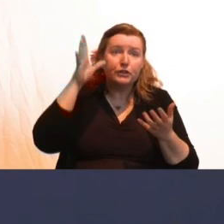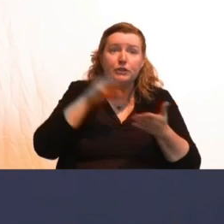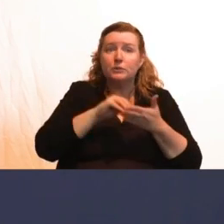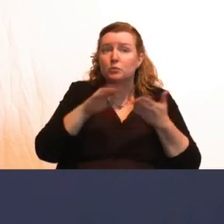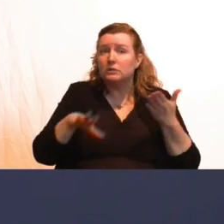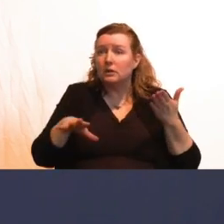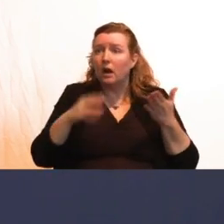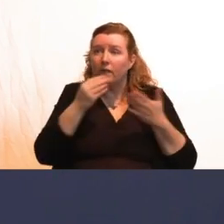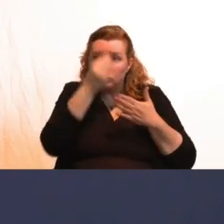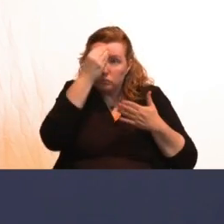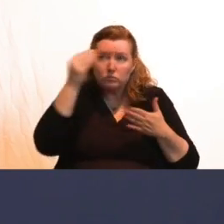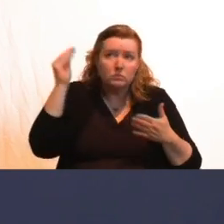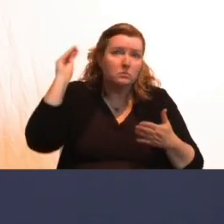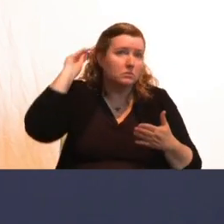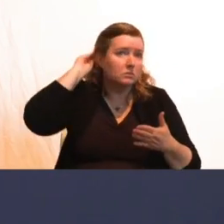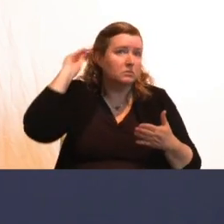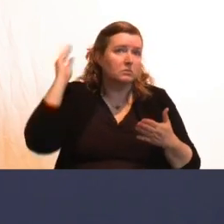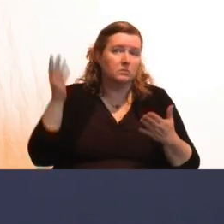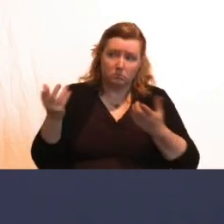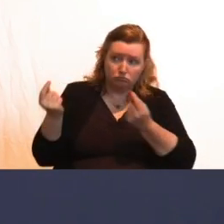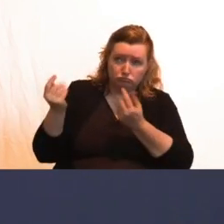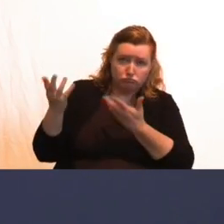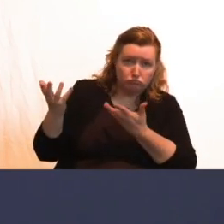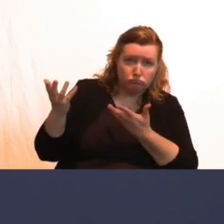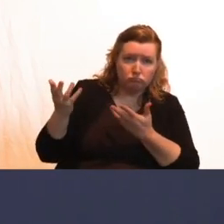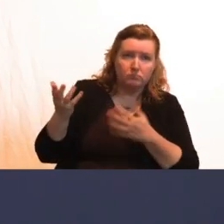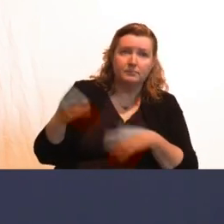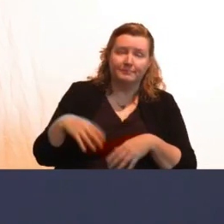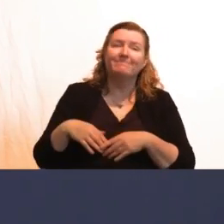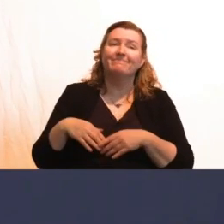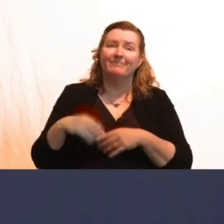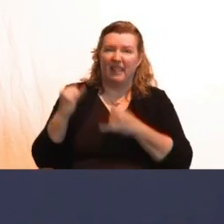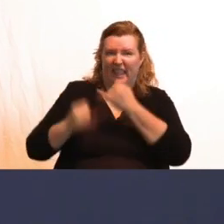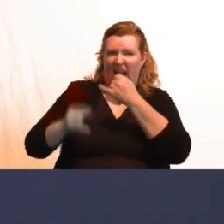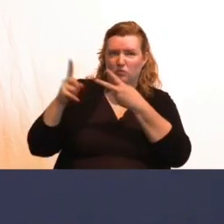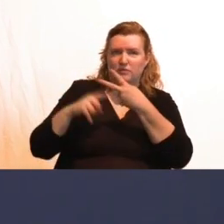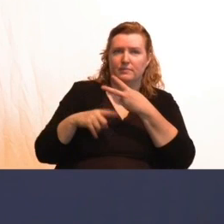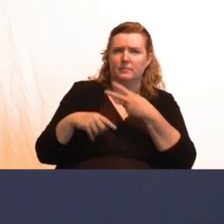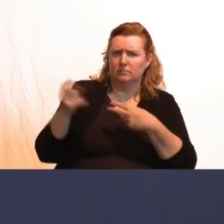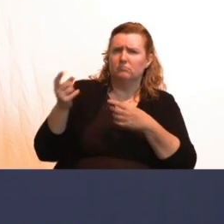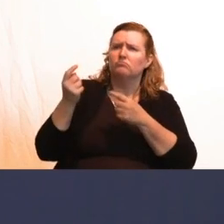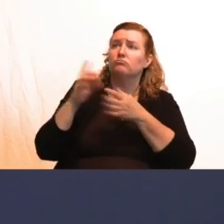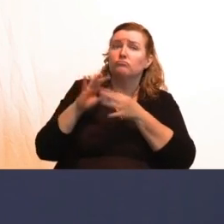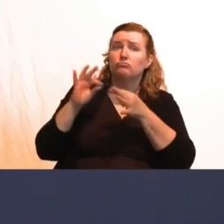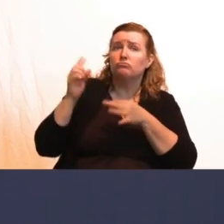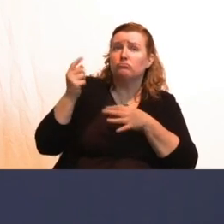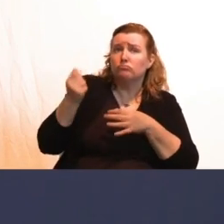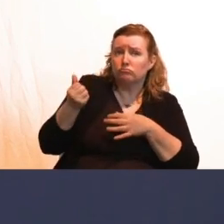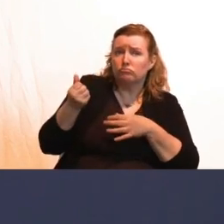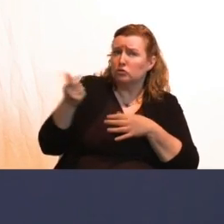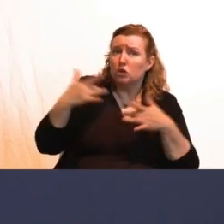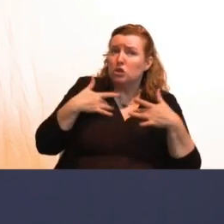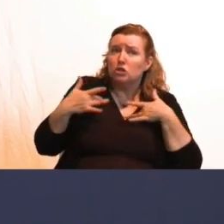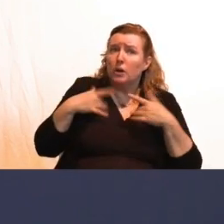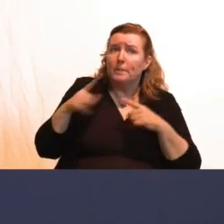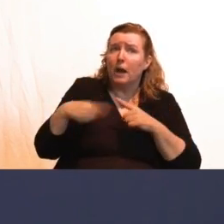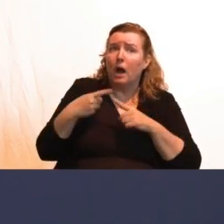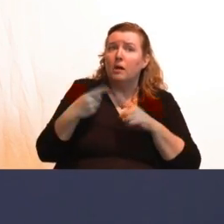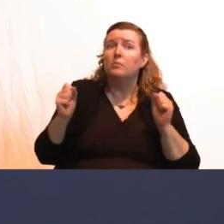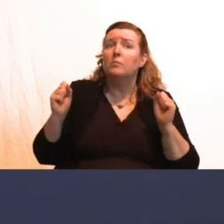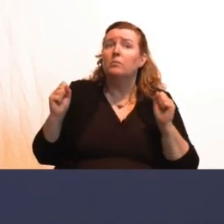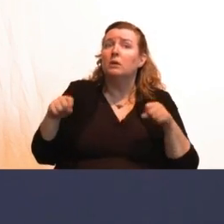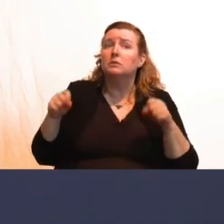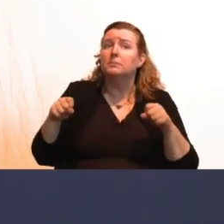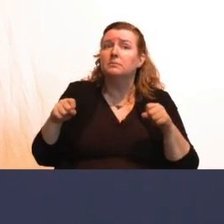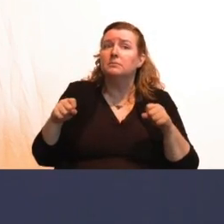on this a bit. Are there concerns about a possible sudden emergence of some new dangerous variant that could